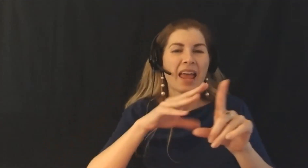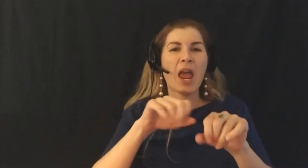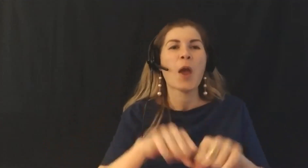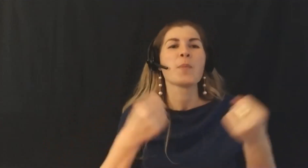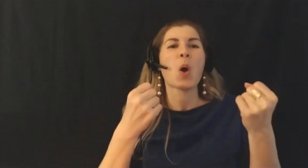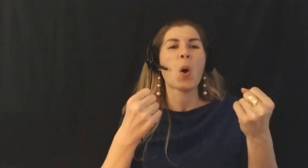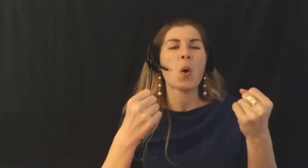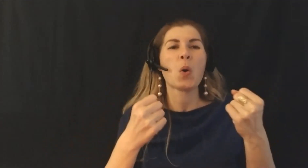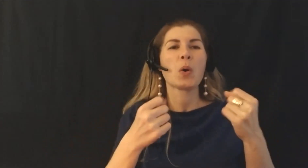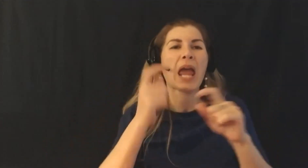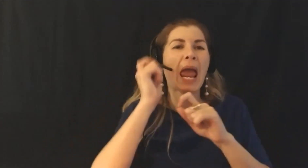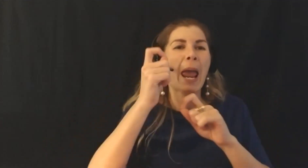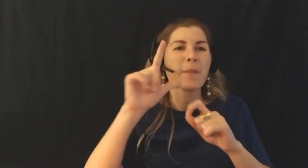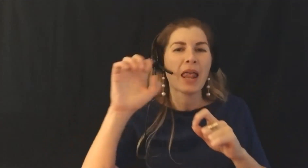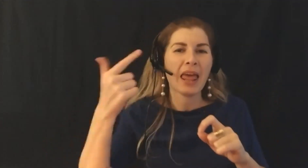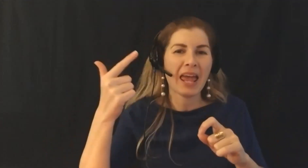hammer leg.